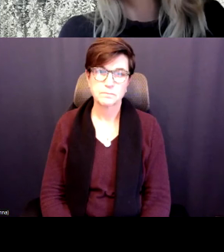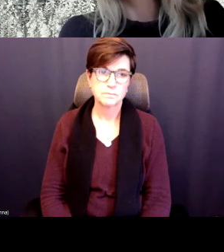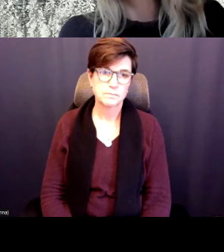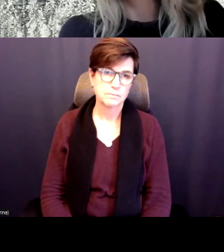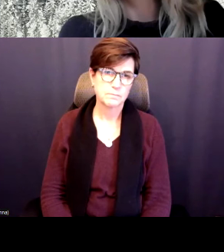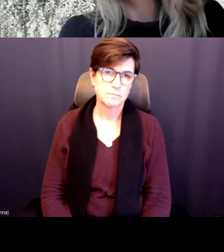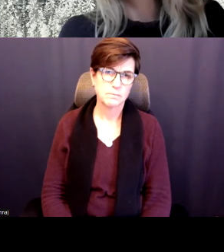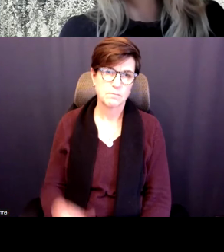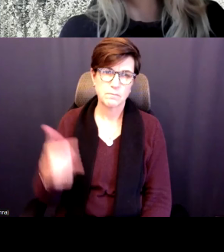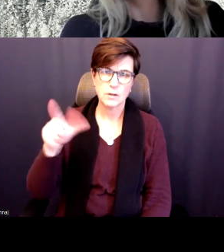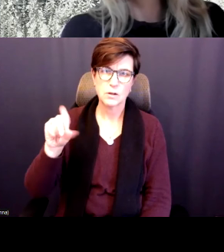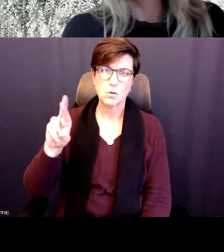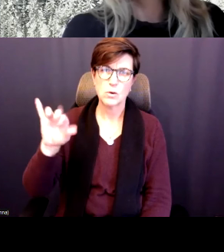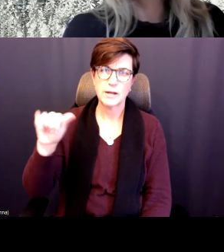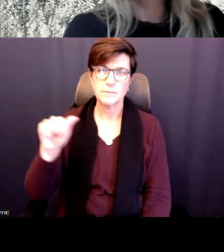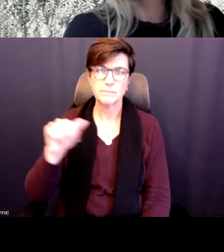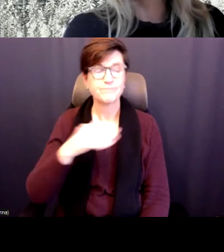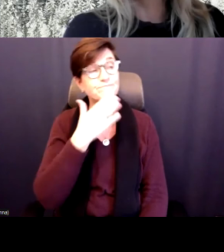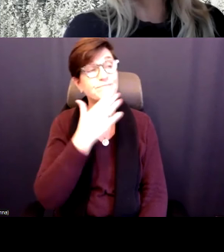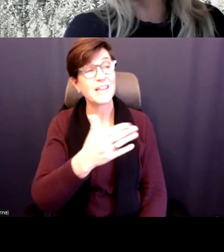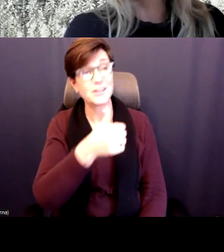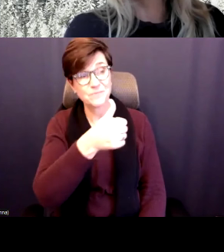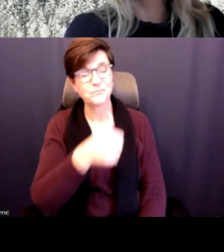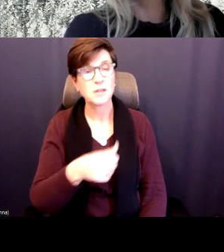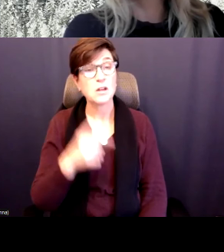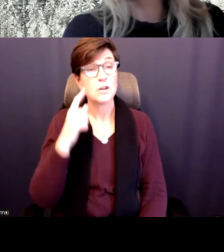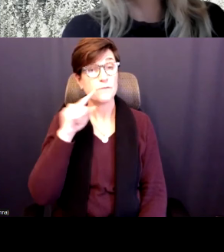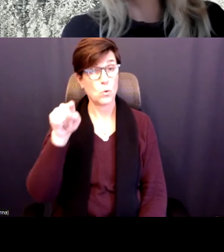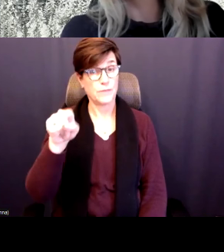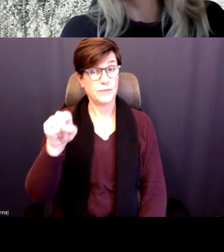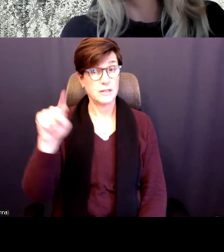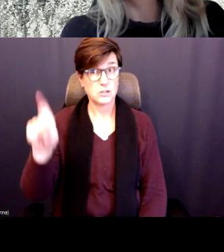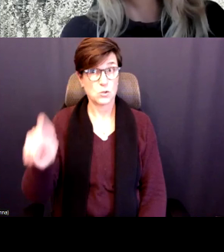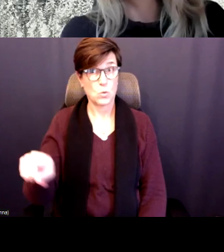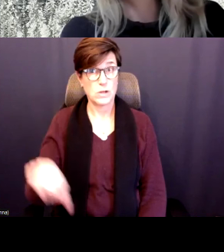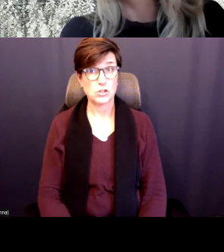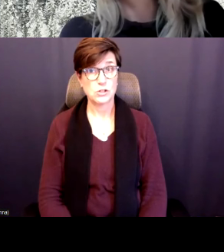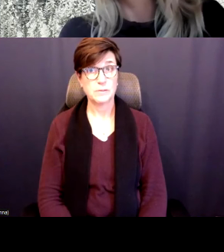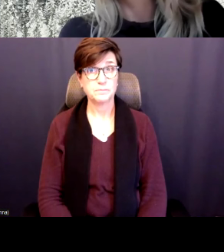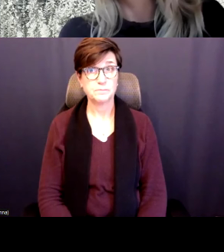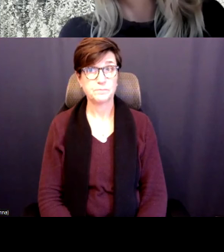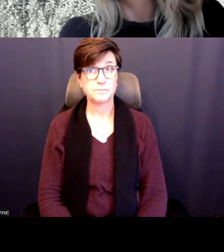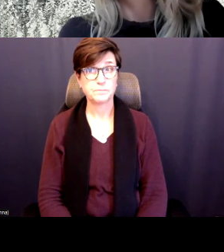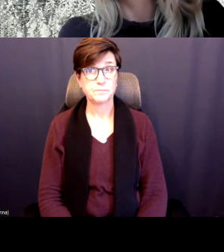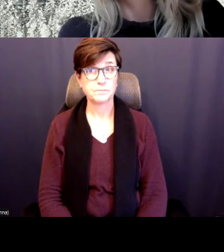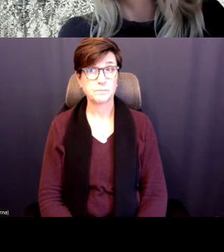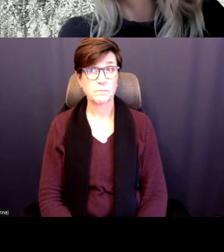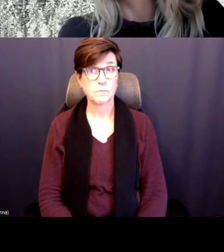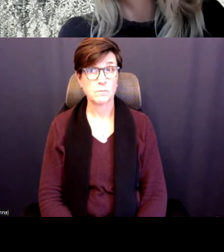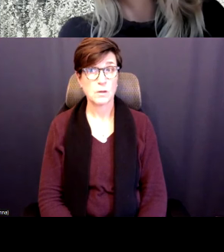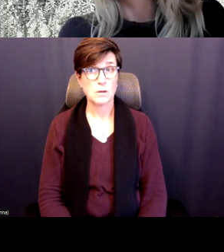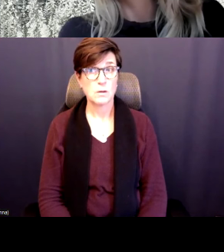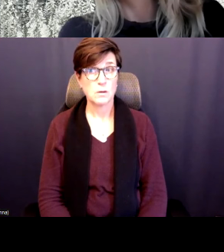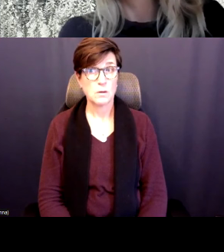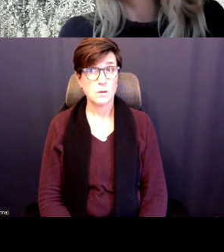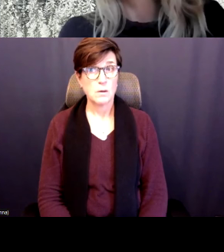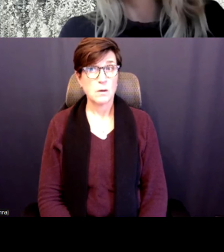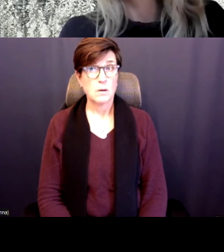Thank you. For this question, to award application scoring incentives,